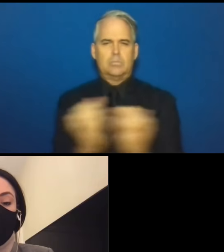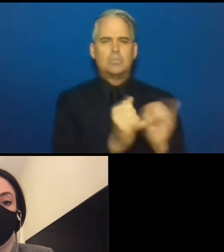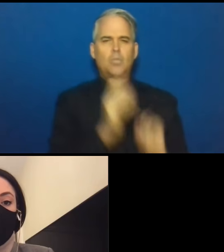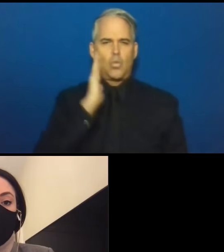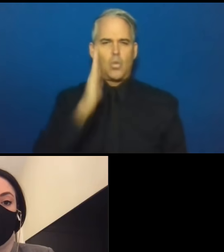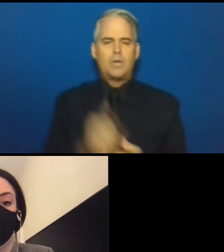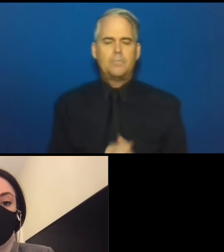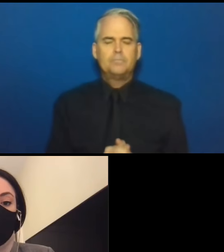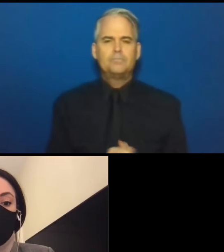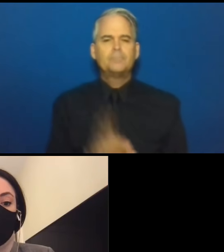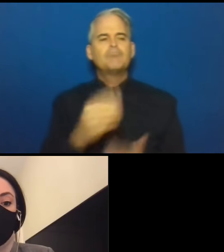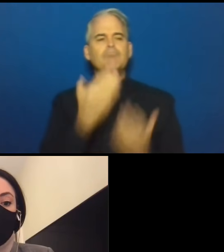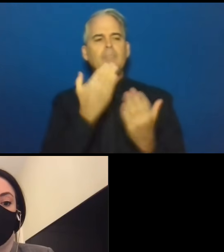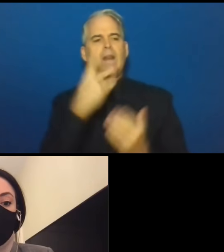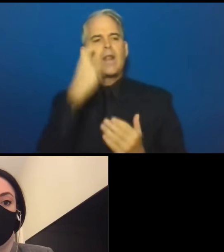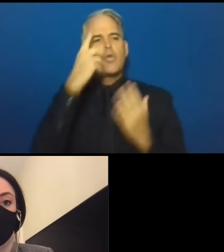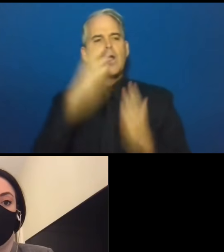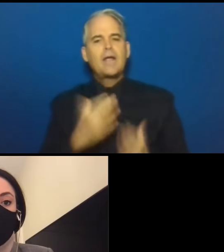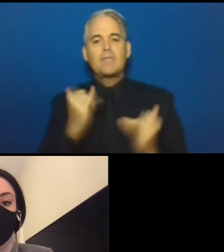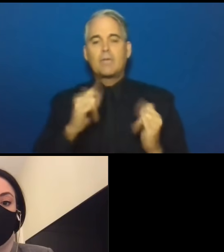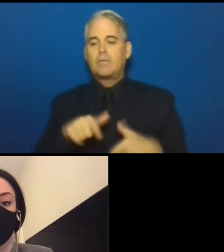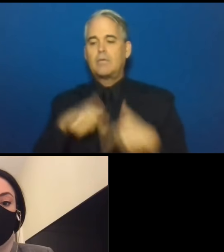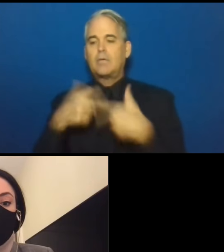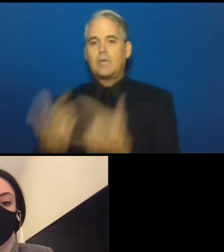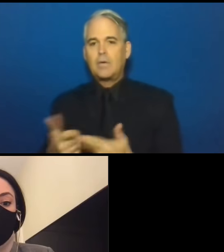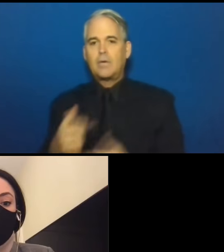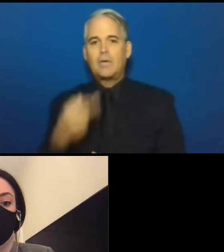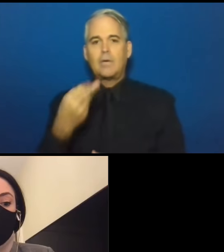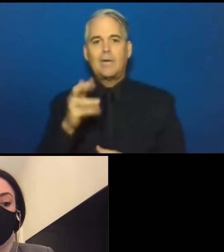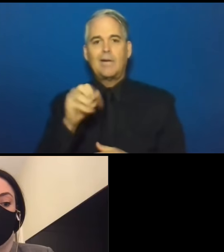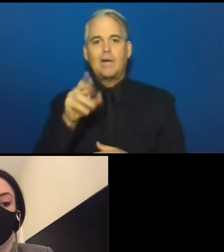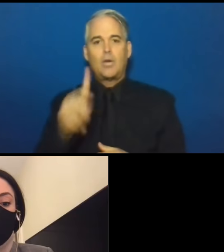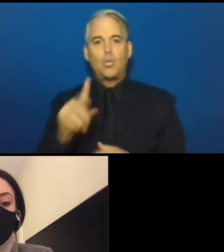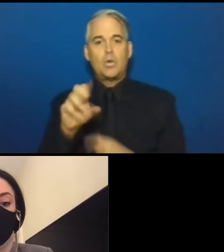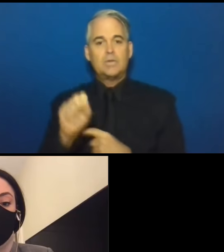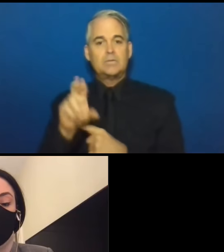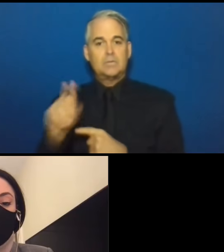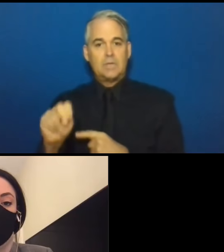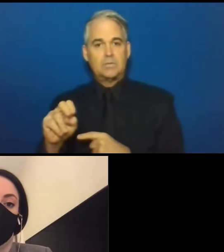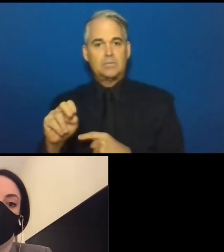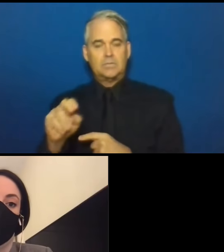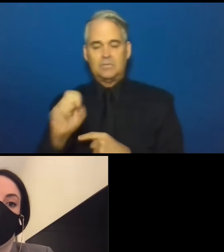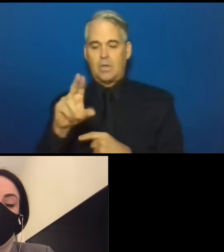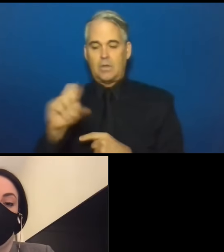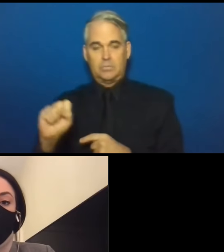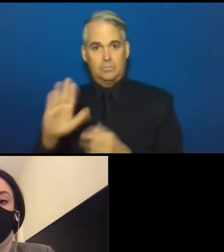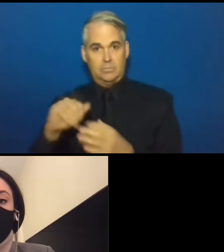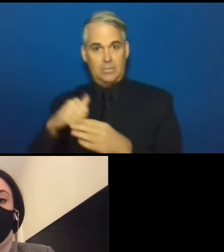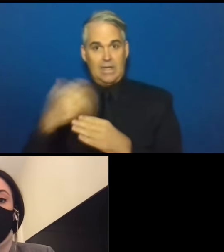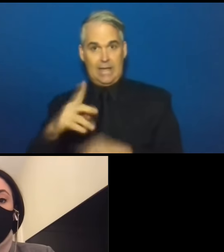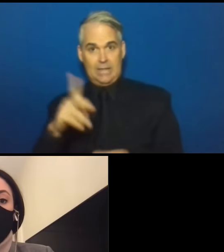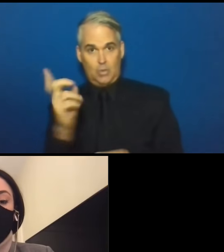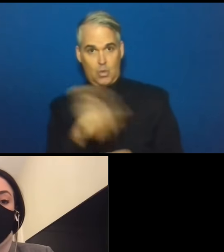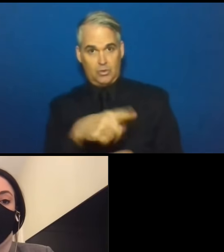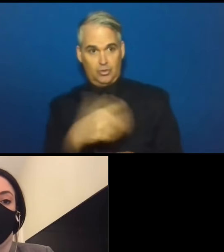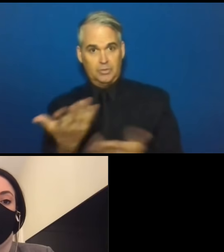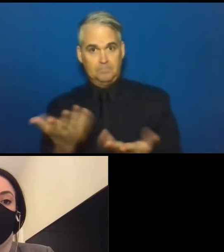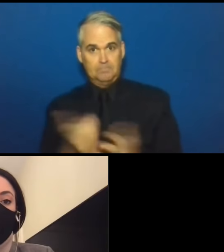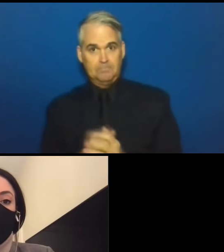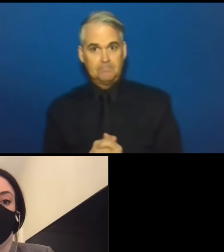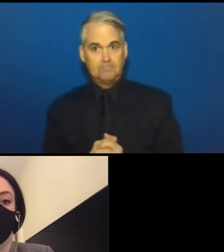Thank you, Governor. We'll go to Howard Stutz for the next question. Howard, if you could try to unmute yourself and ask your.